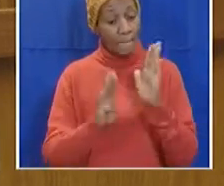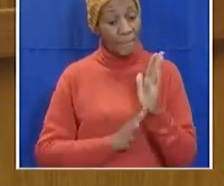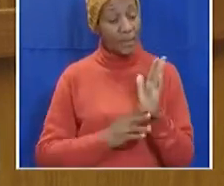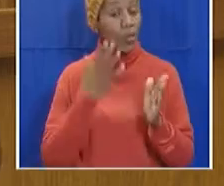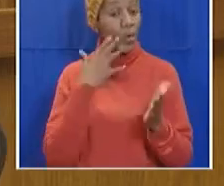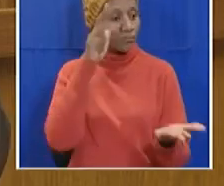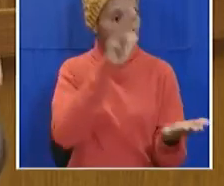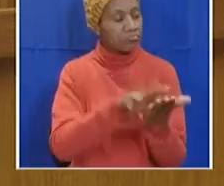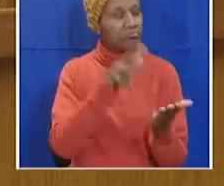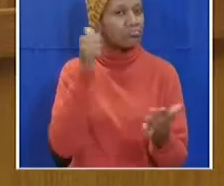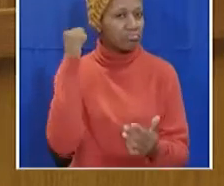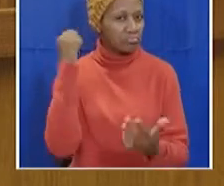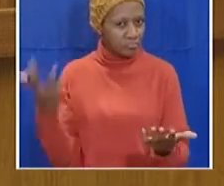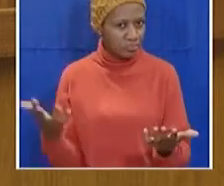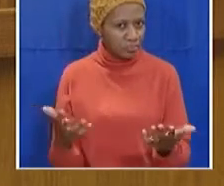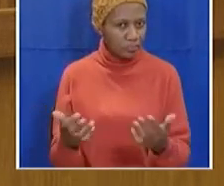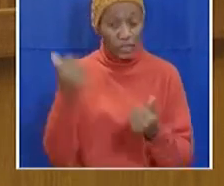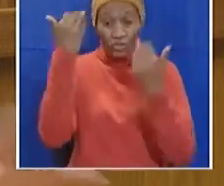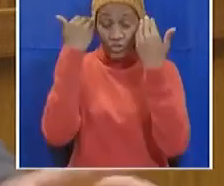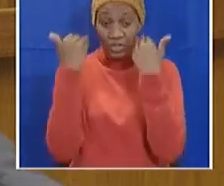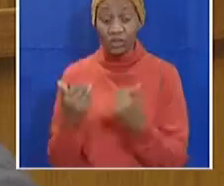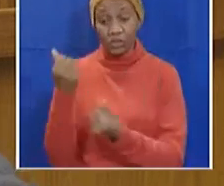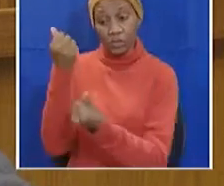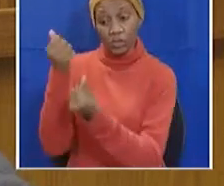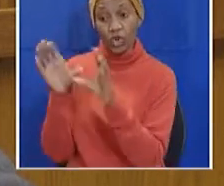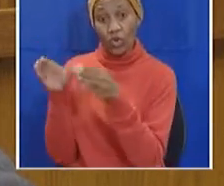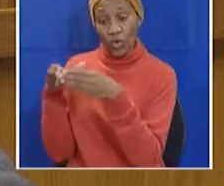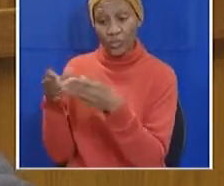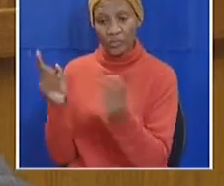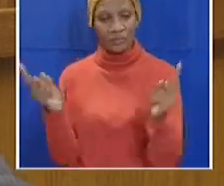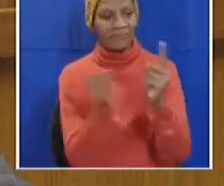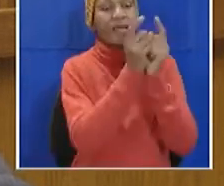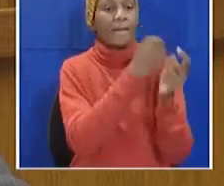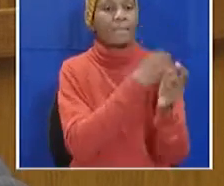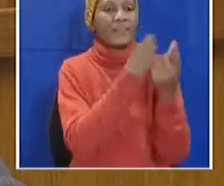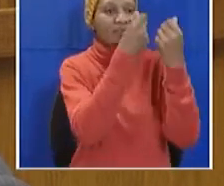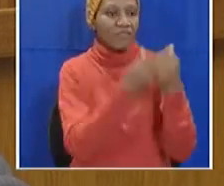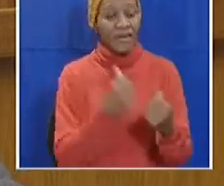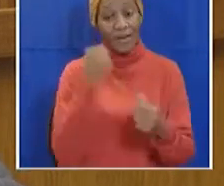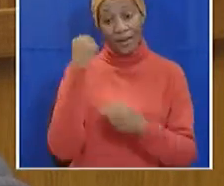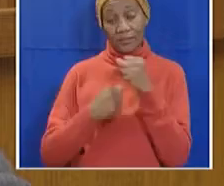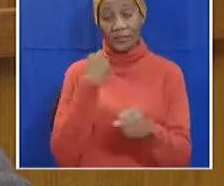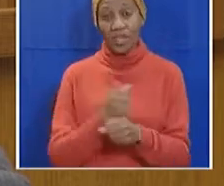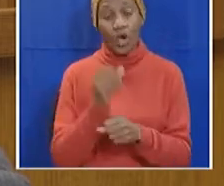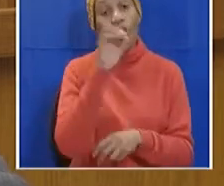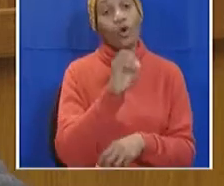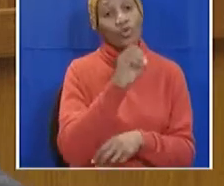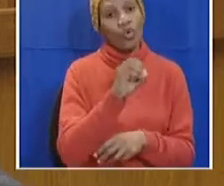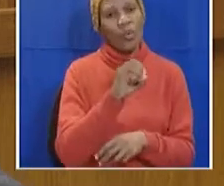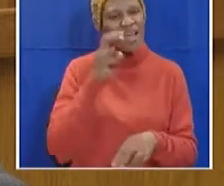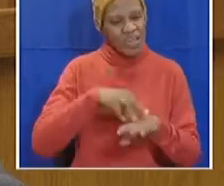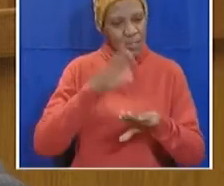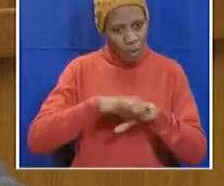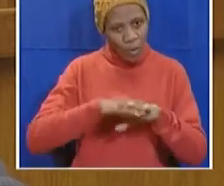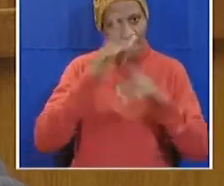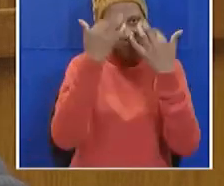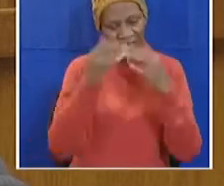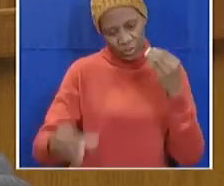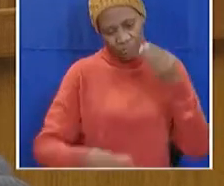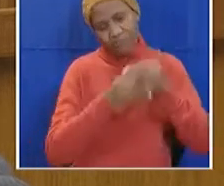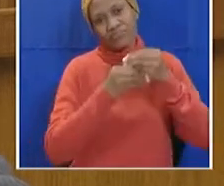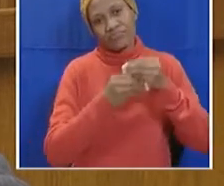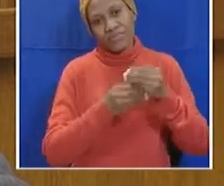passed. The Justice Committee approached the Minister of Finance in October last year to obtain additional funding for Legal